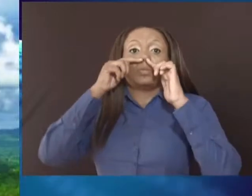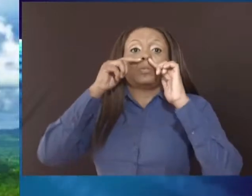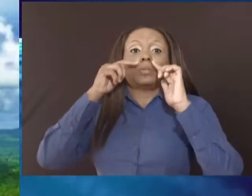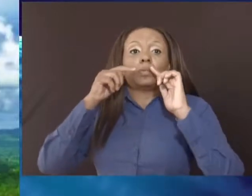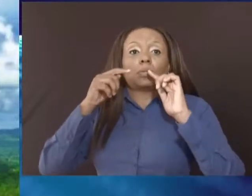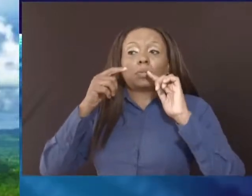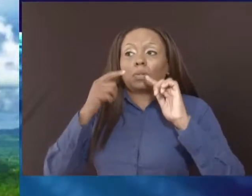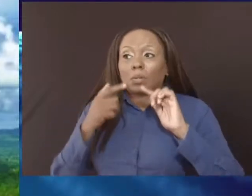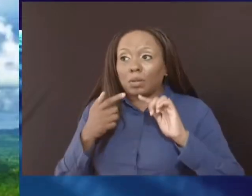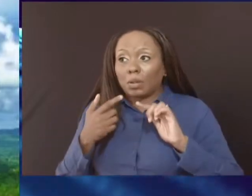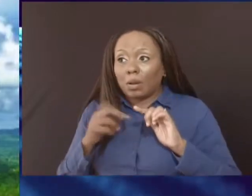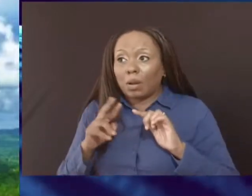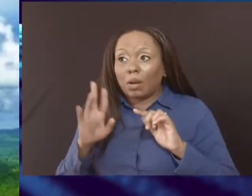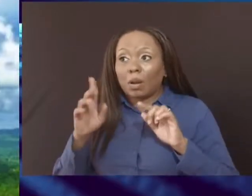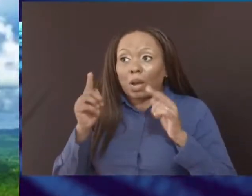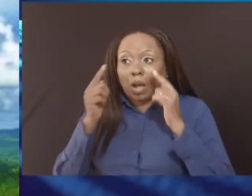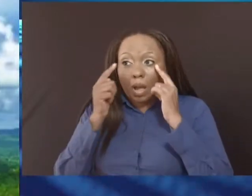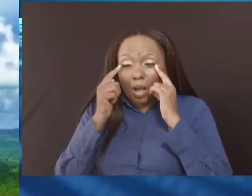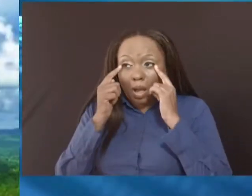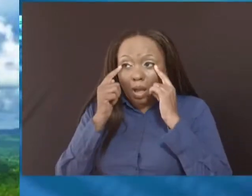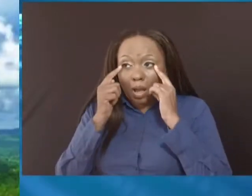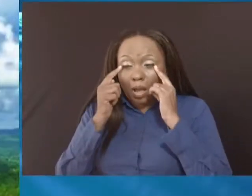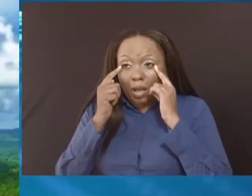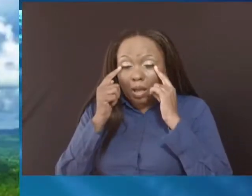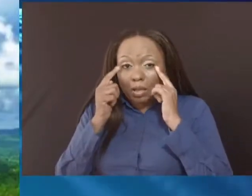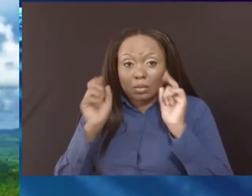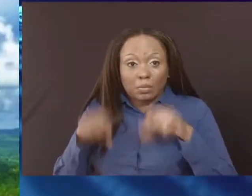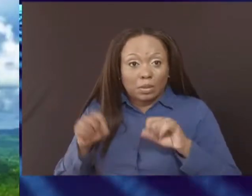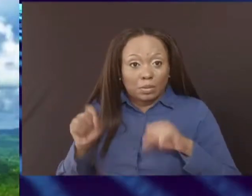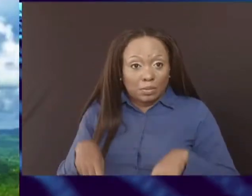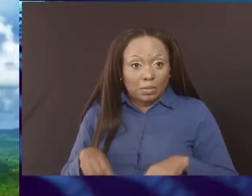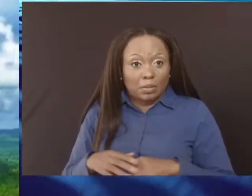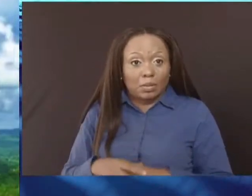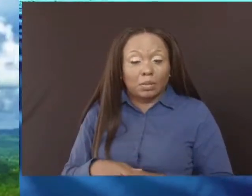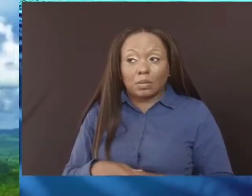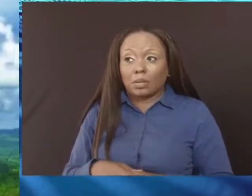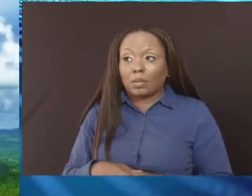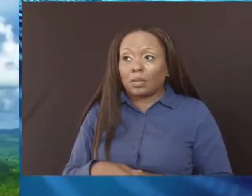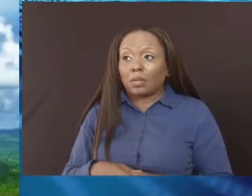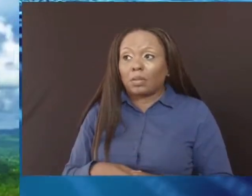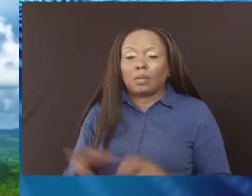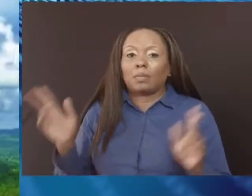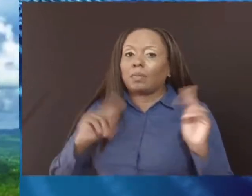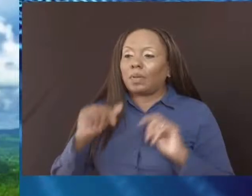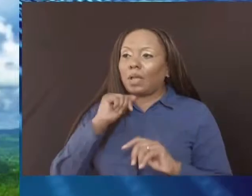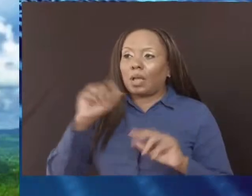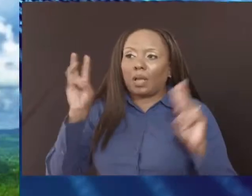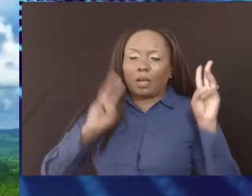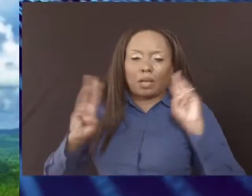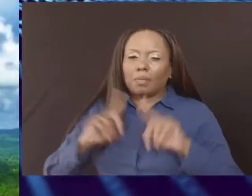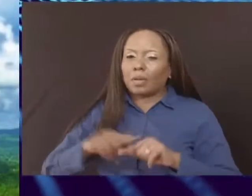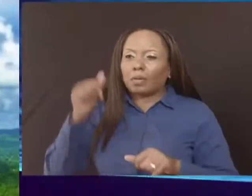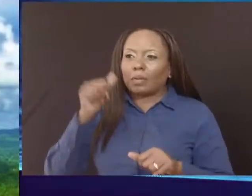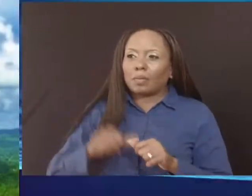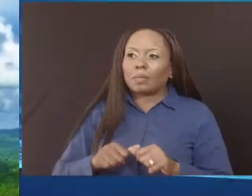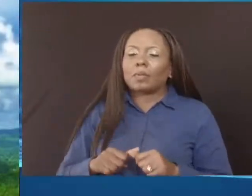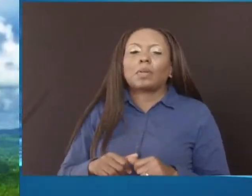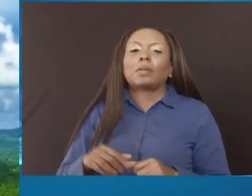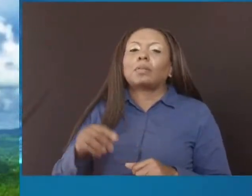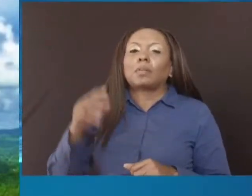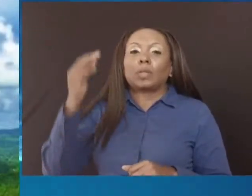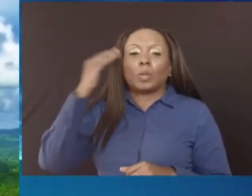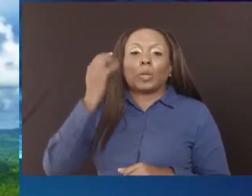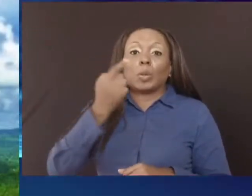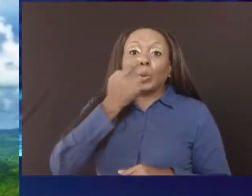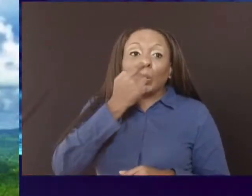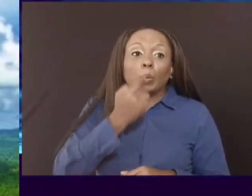for instance, gets into contact with the eyes, which certainly is also a lot of persons generally don't get too concerned with the eyes. We always remember the nose and the mouth,